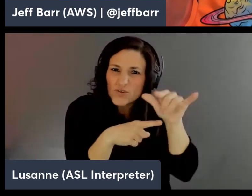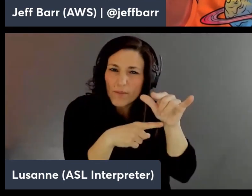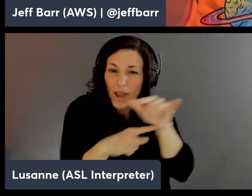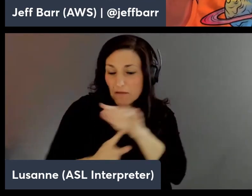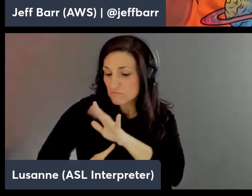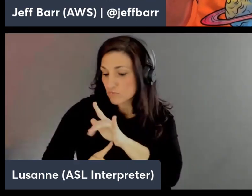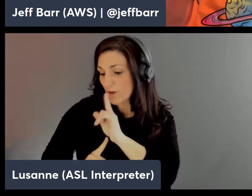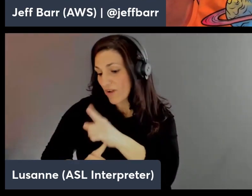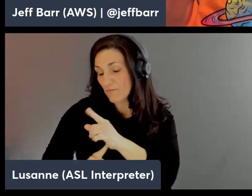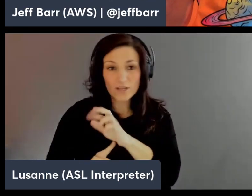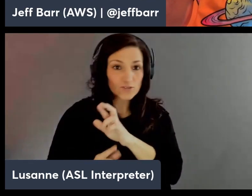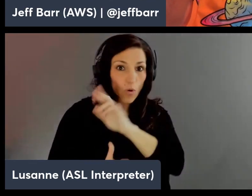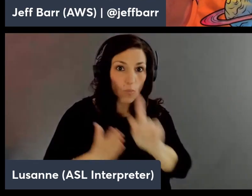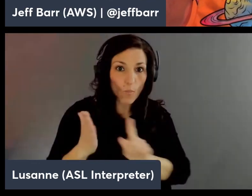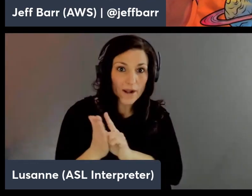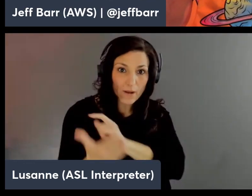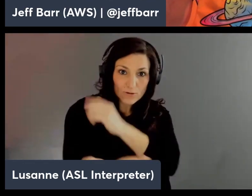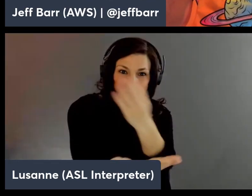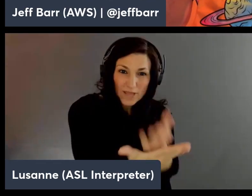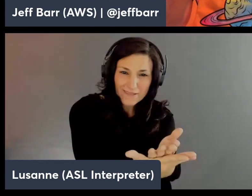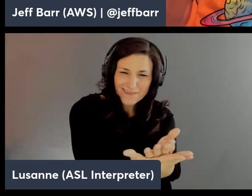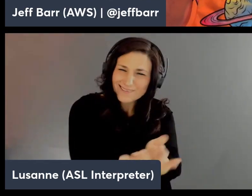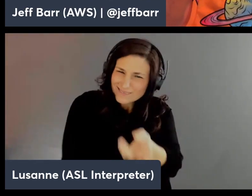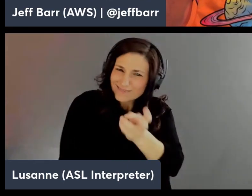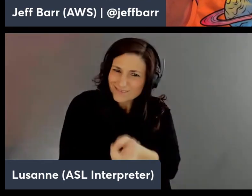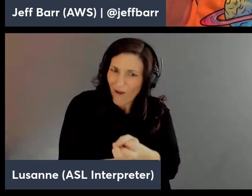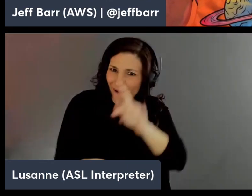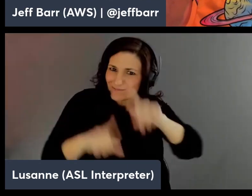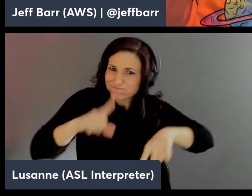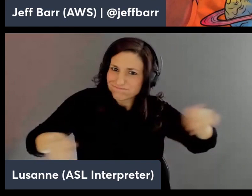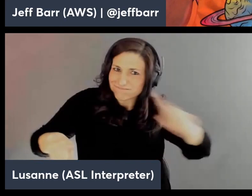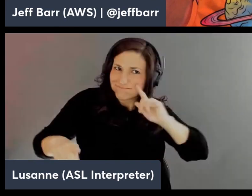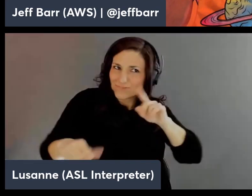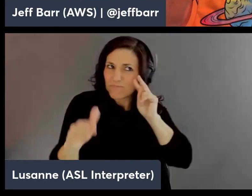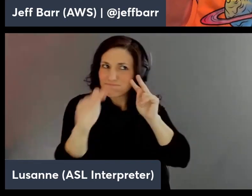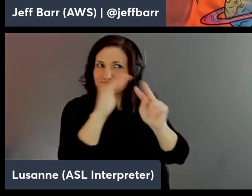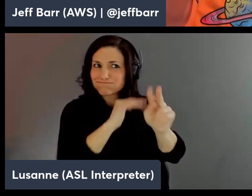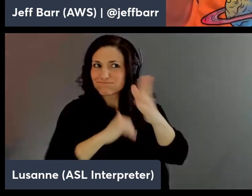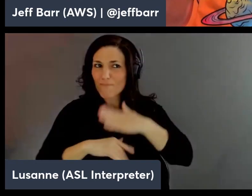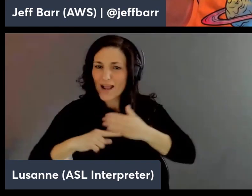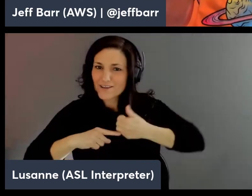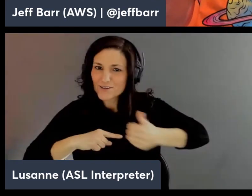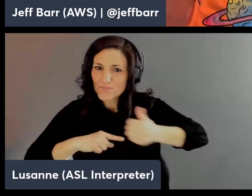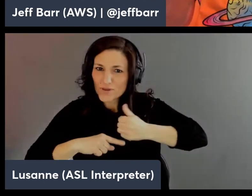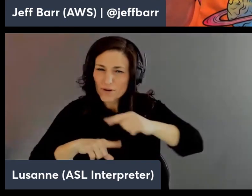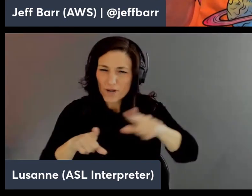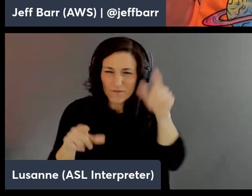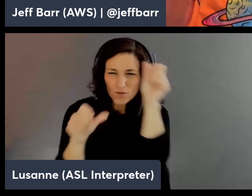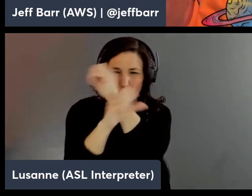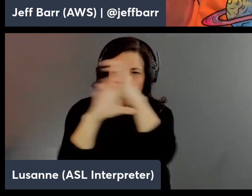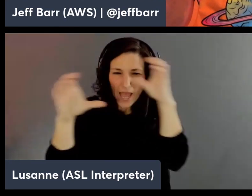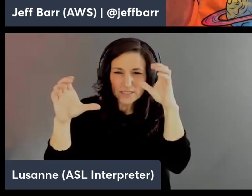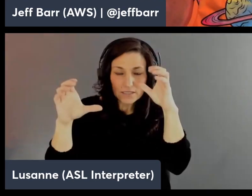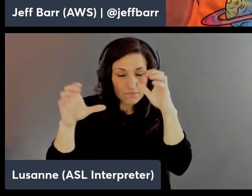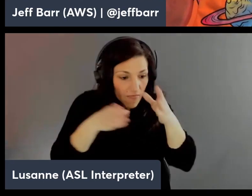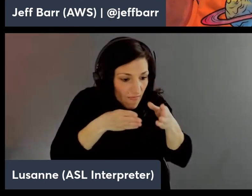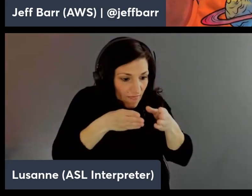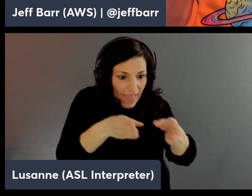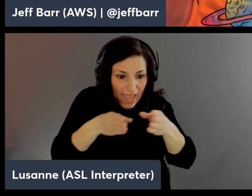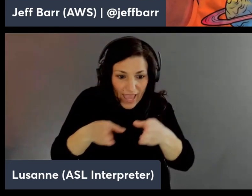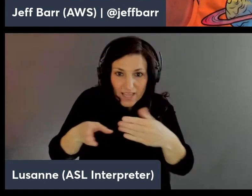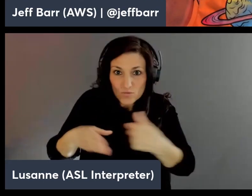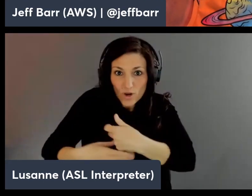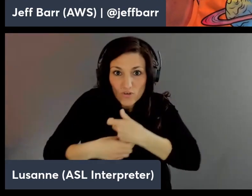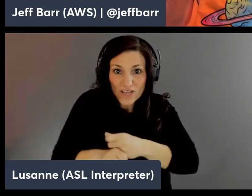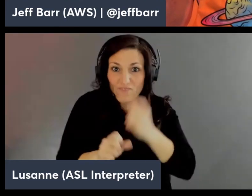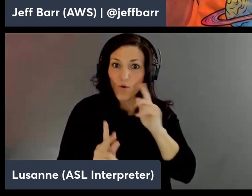to predict and plan my commute. Versus if we say that, hey, the lanes that we're creating for people to drive on, and there's